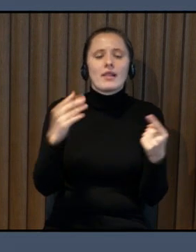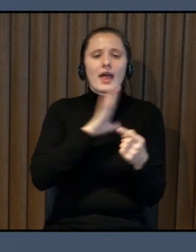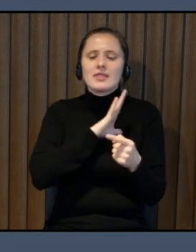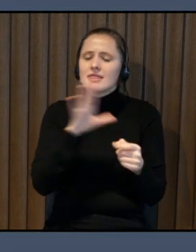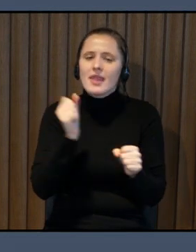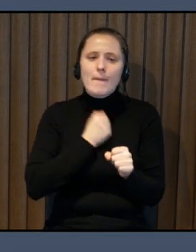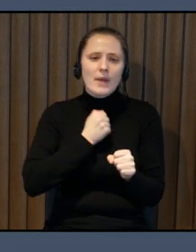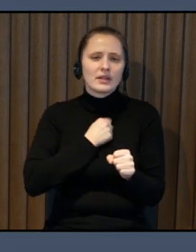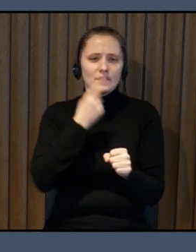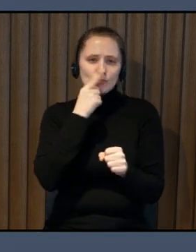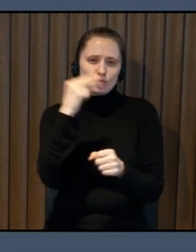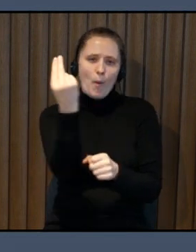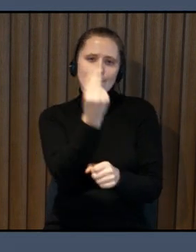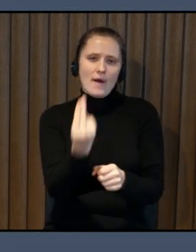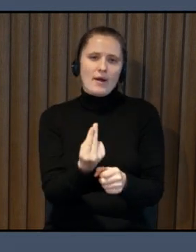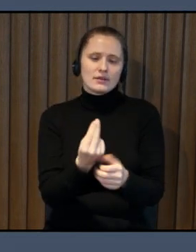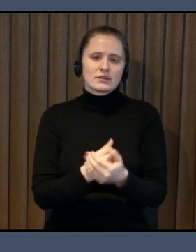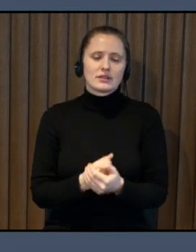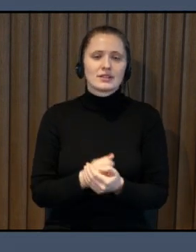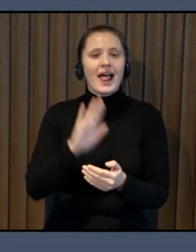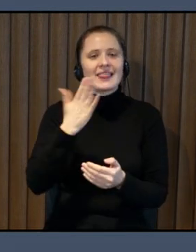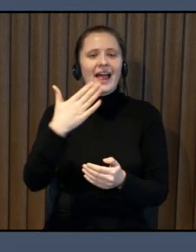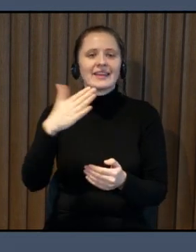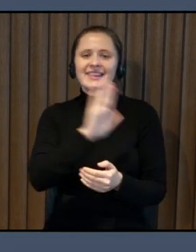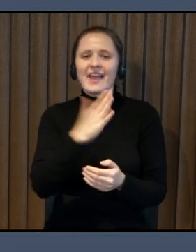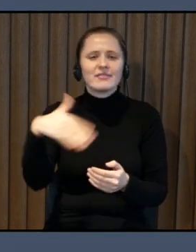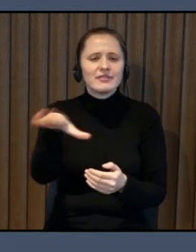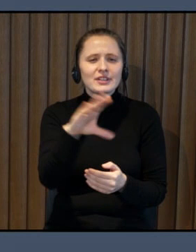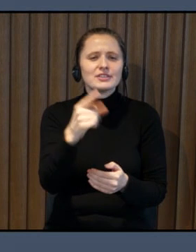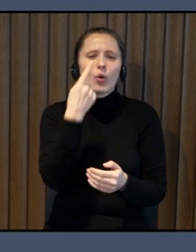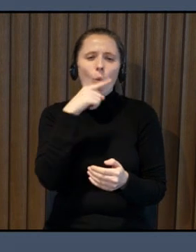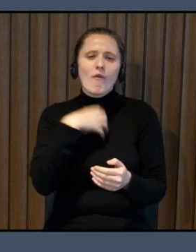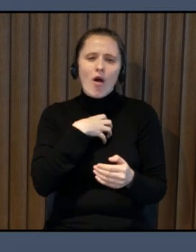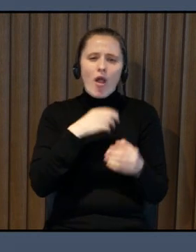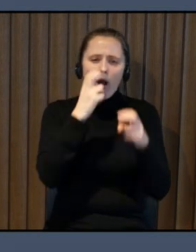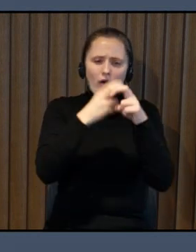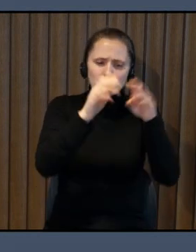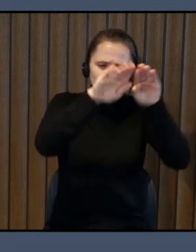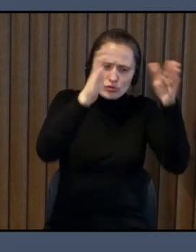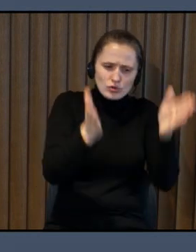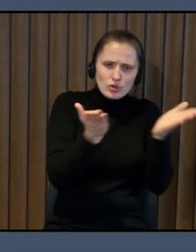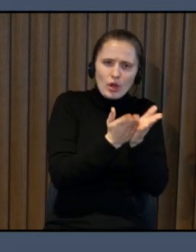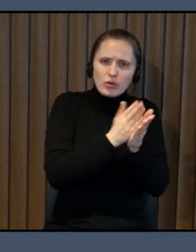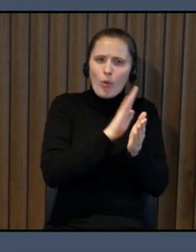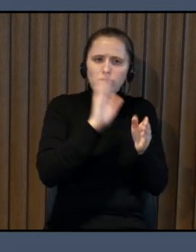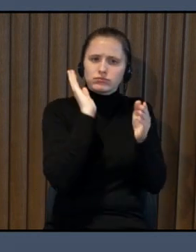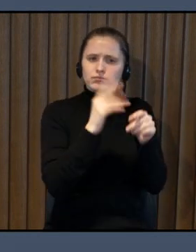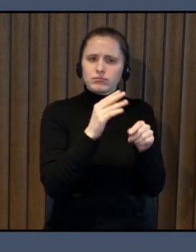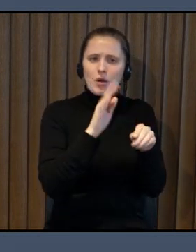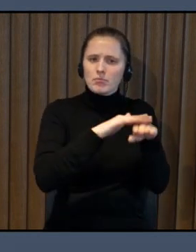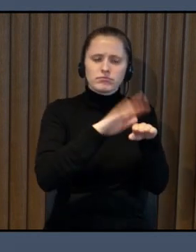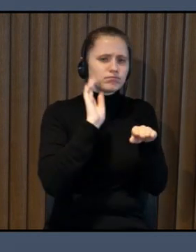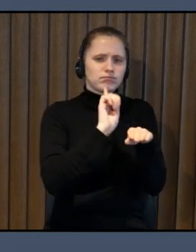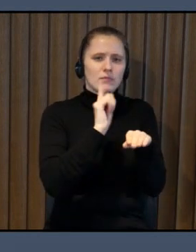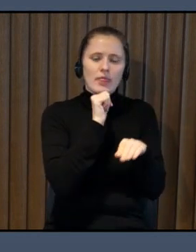get to know certain things and not be afraid of art. Not everything has to be